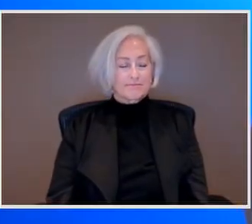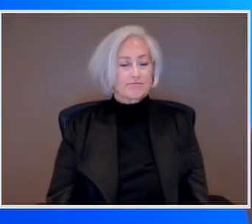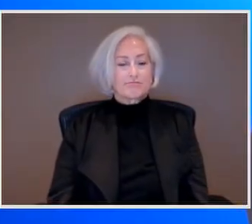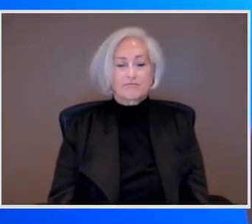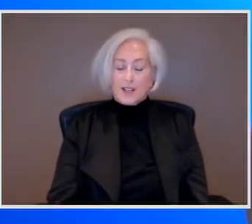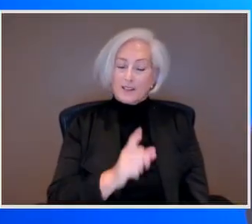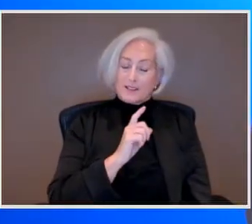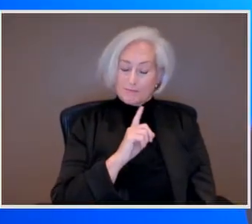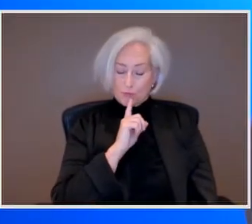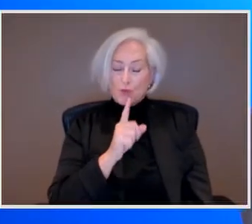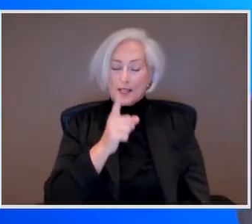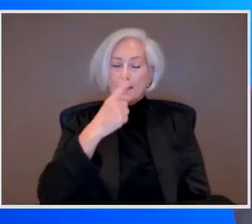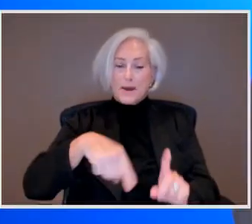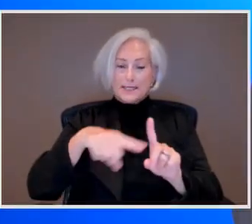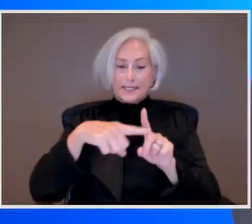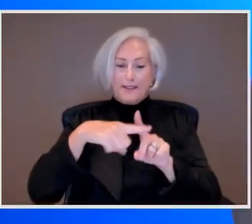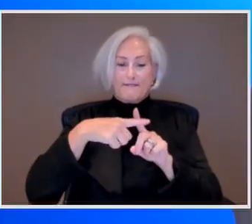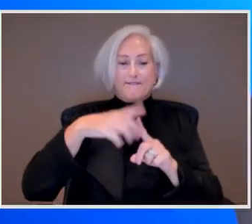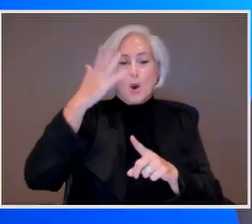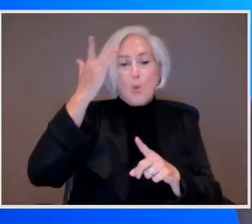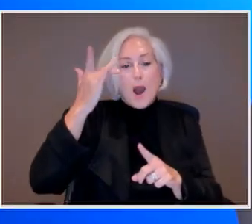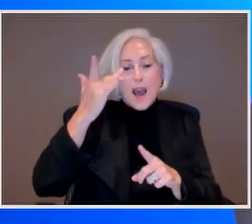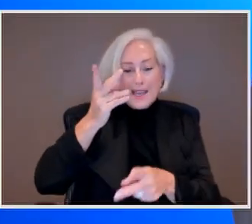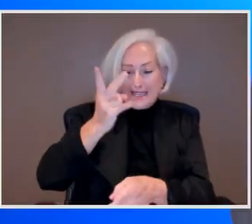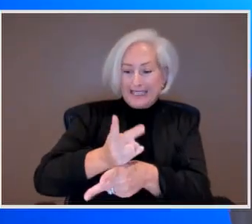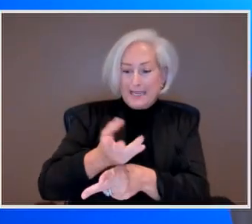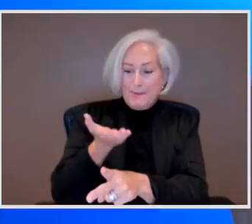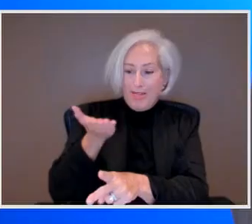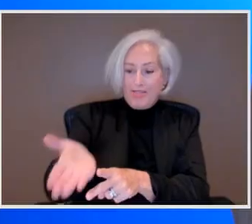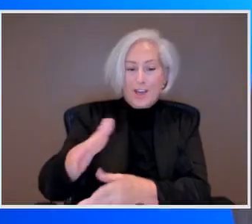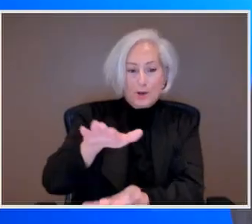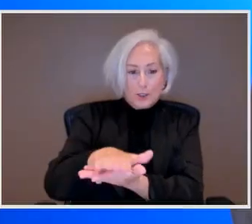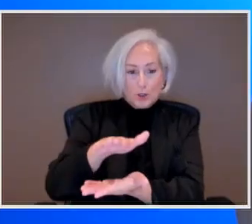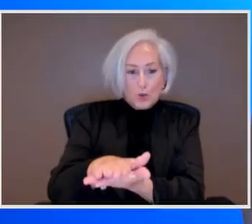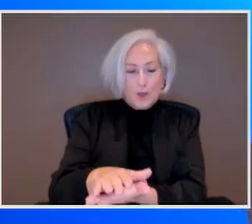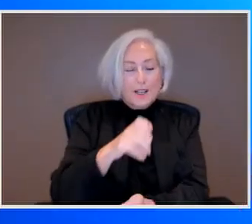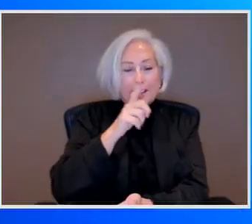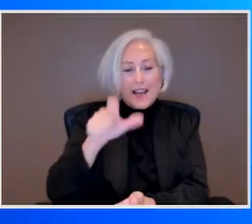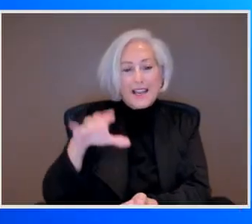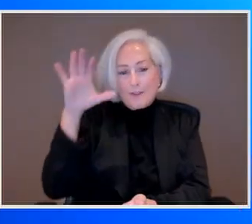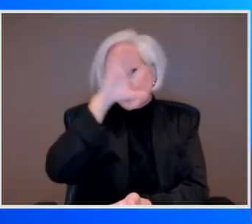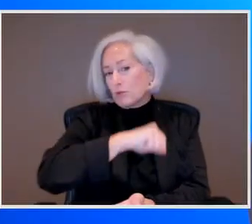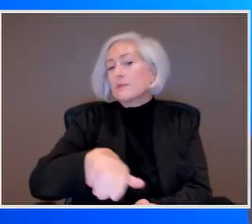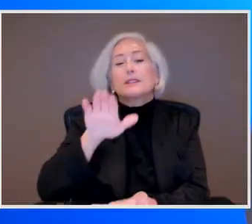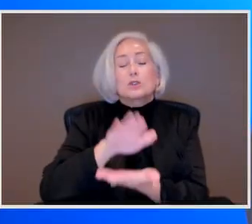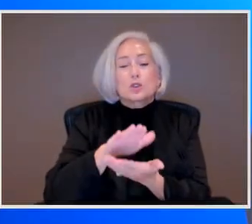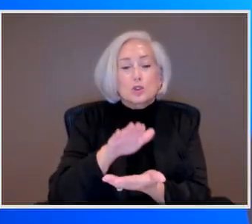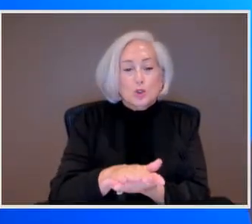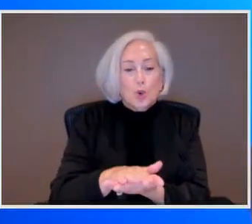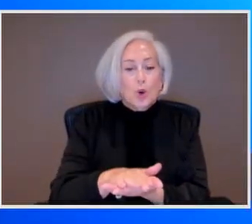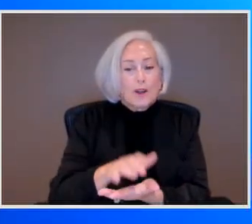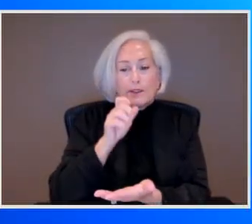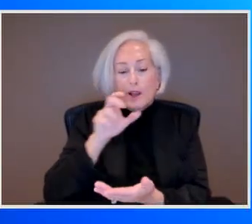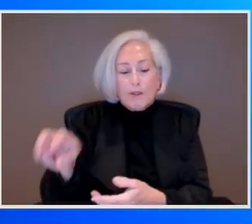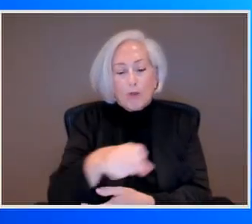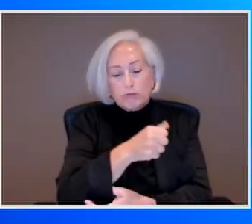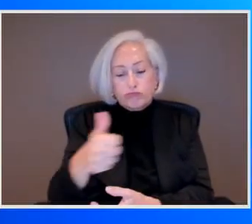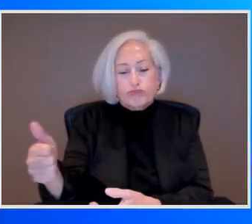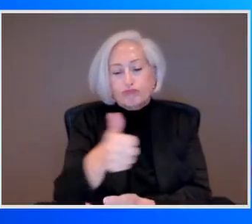positively. One, it keeps them in school. They don't have to miss school to go somewhere else to get their rehab